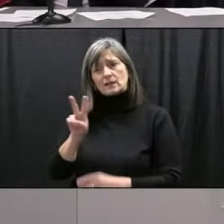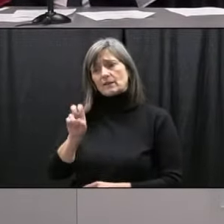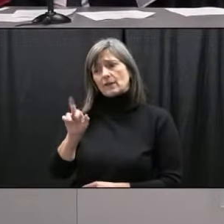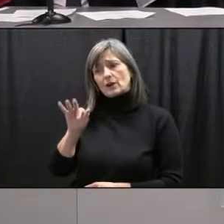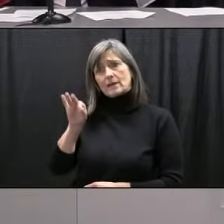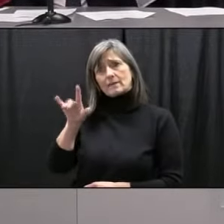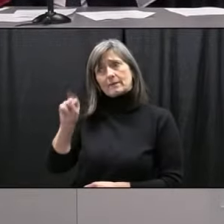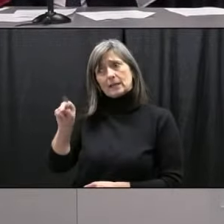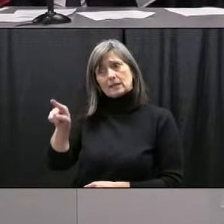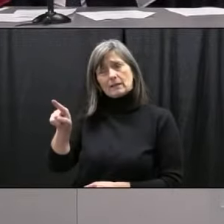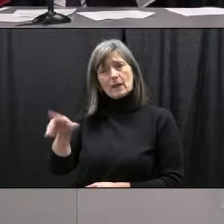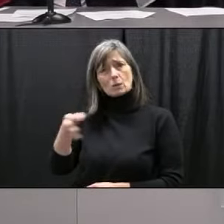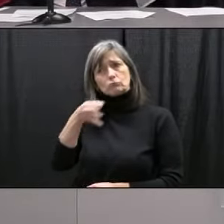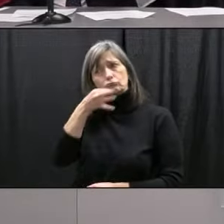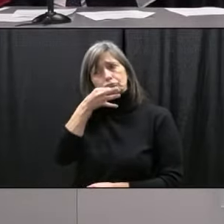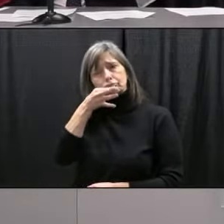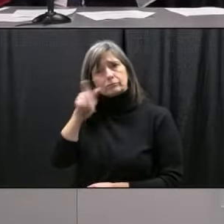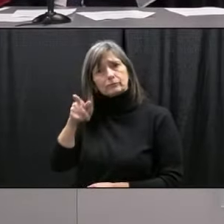Verifin's world-class expertise?